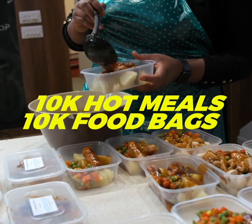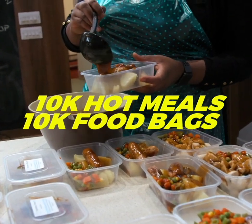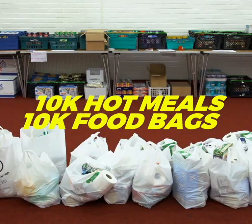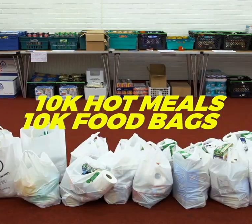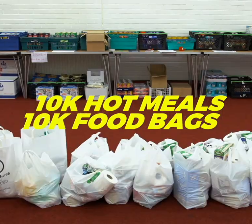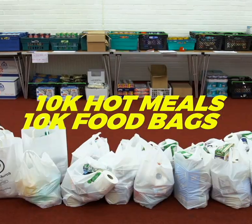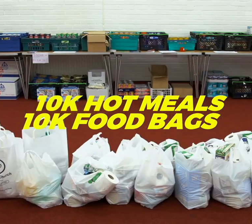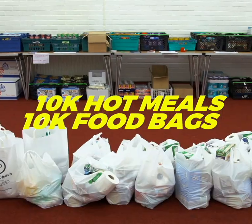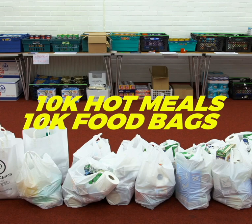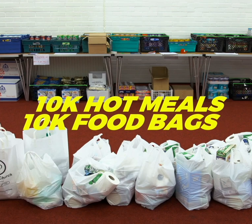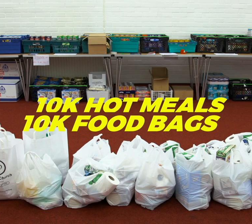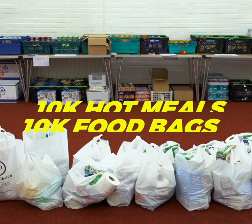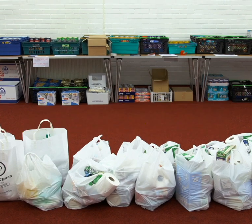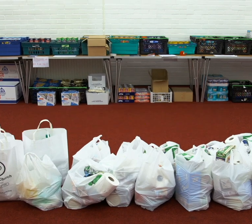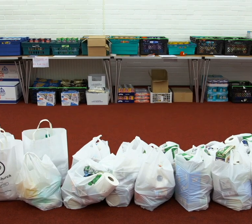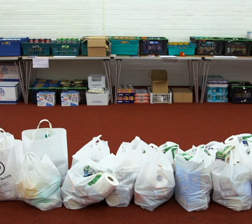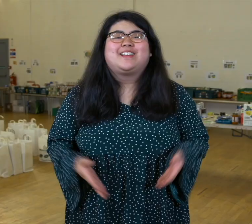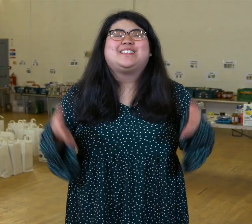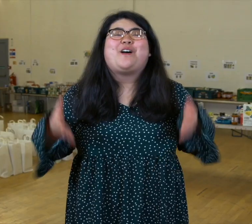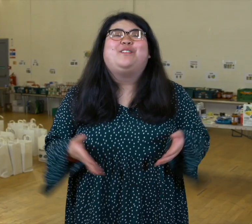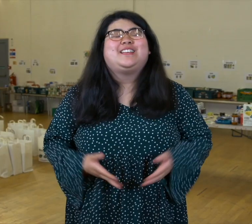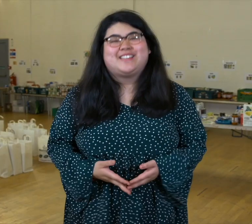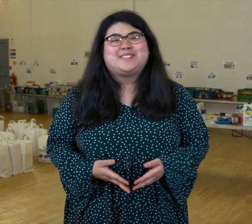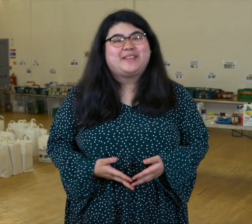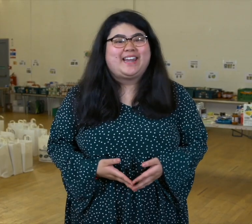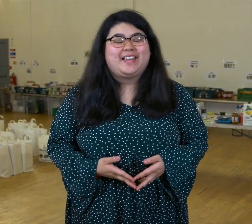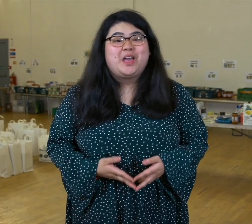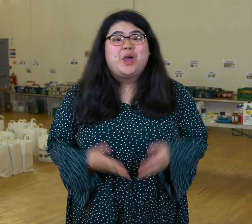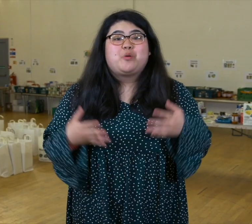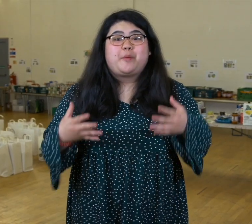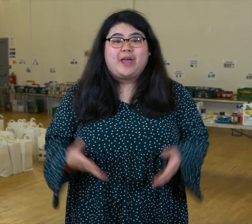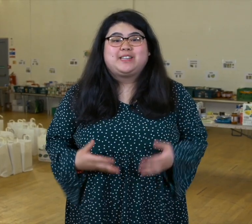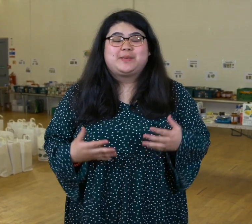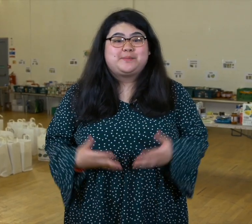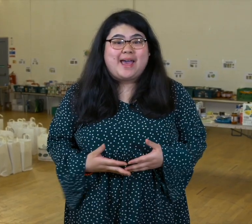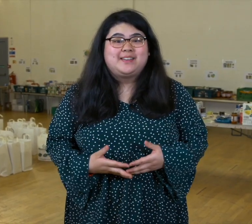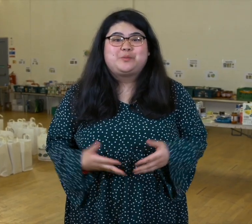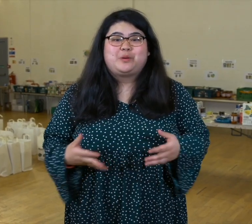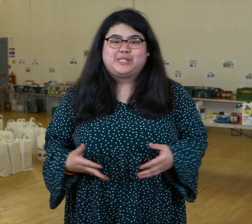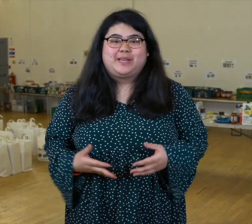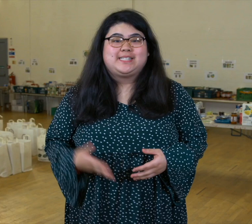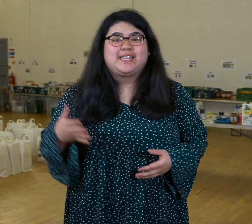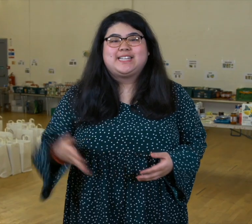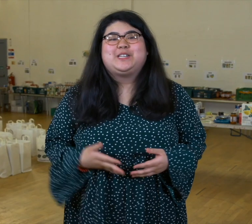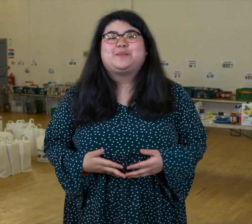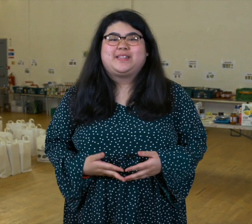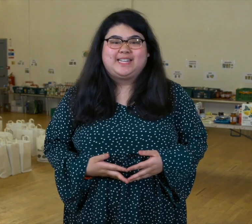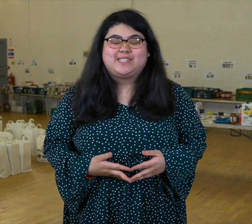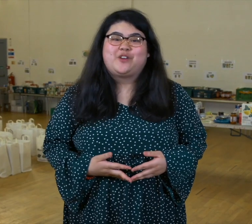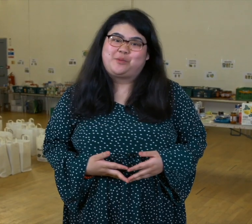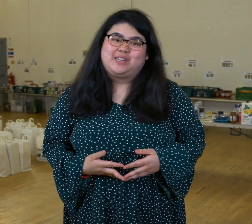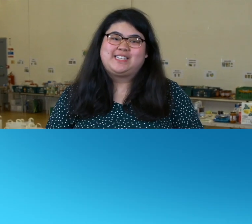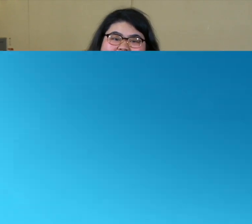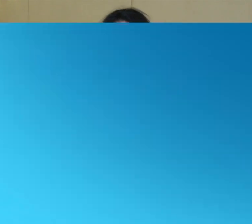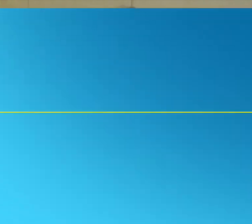hot meals and 10,000 food bags. And we thank God because it's only just the beginning. We're preparing to expand what we're doing to continue to meet the needs